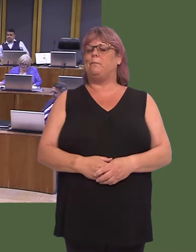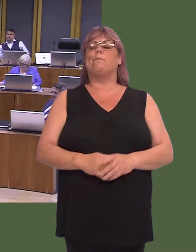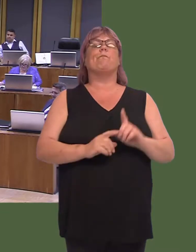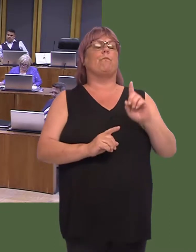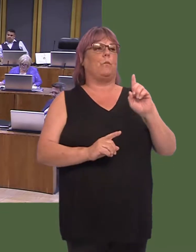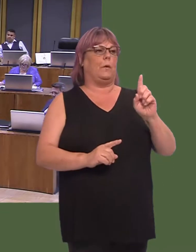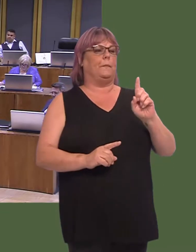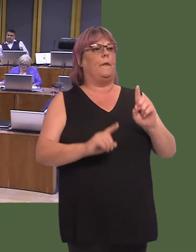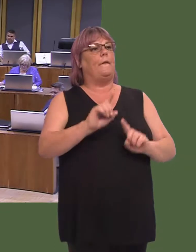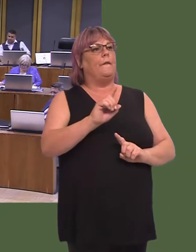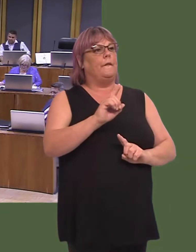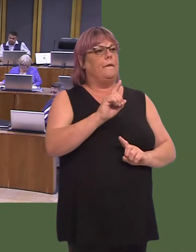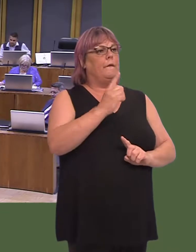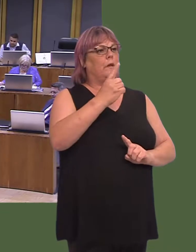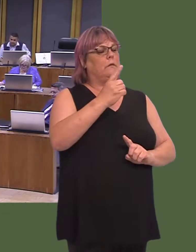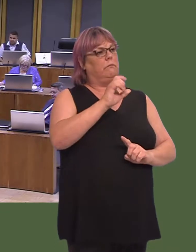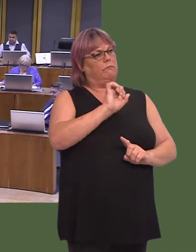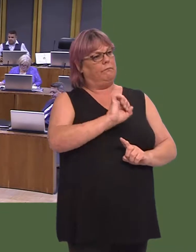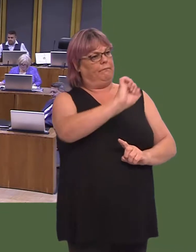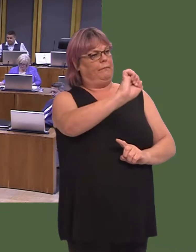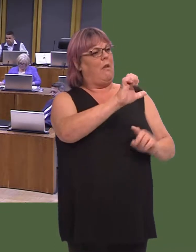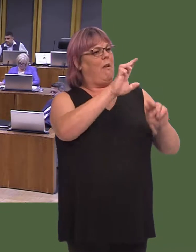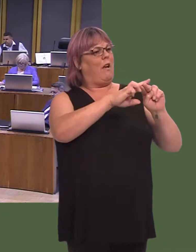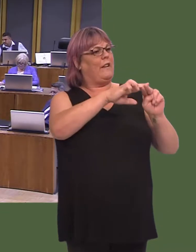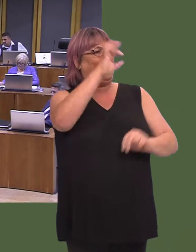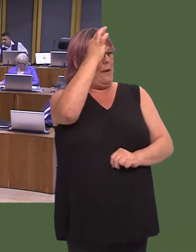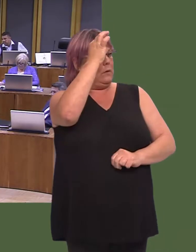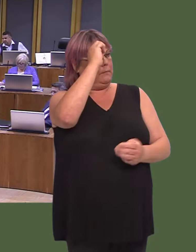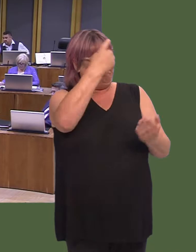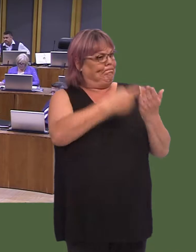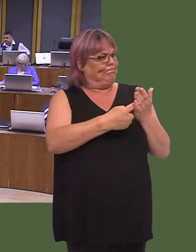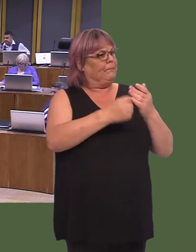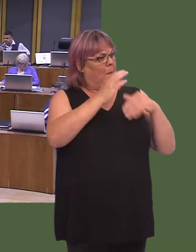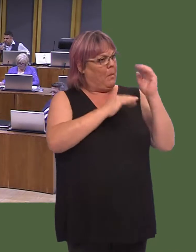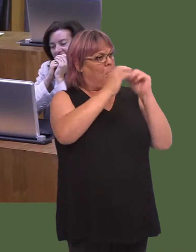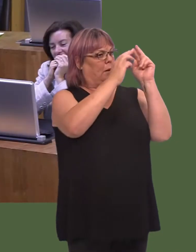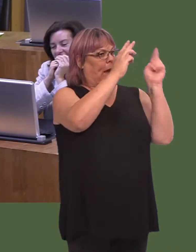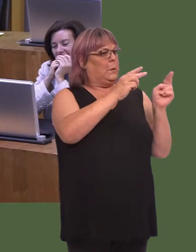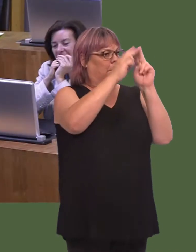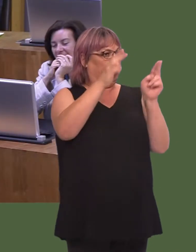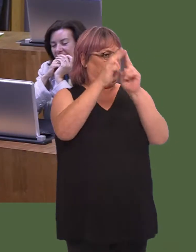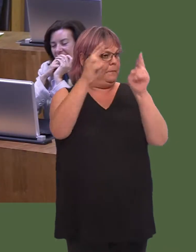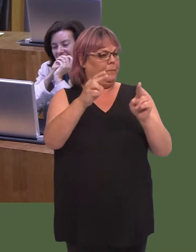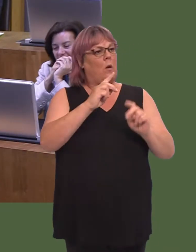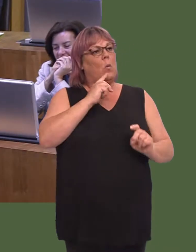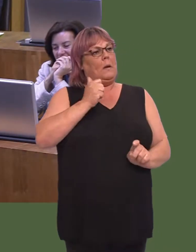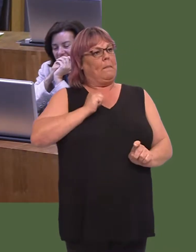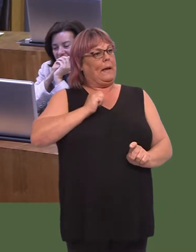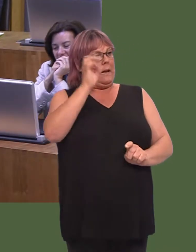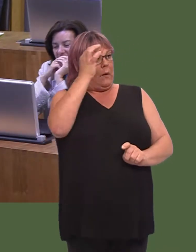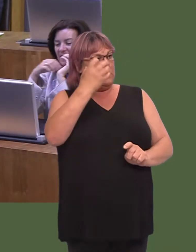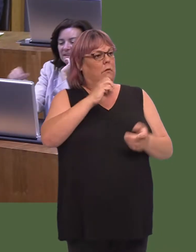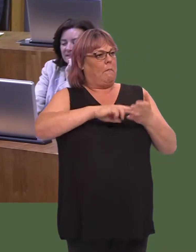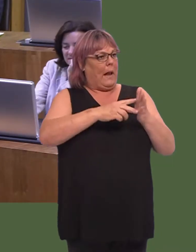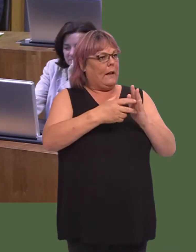Well, I expect, first of all, the issue of development is a matter for Cardiff Council, not for the Welsh Government. Secondly, we do expect councils